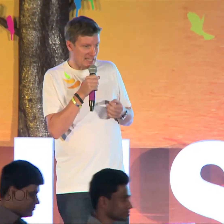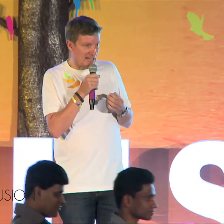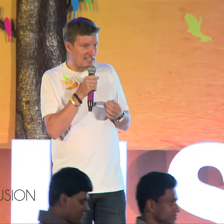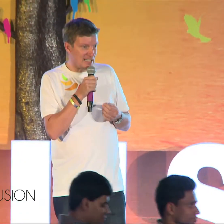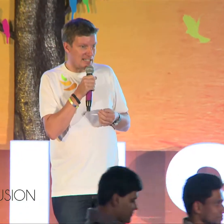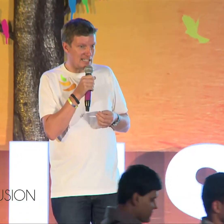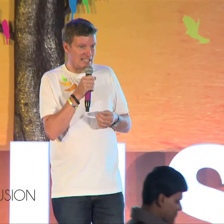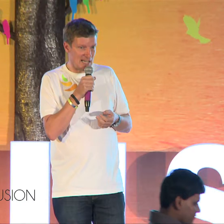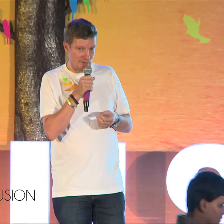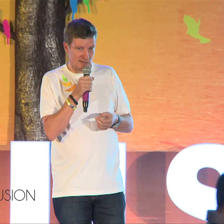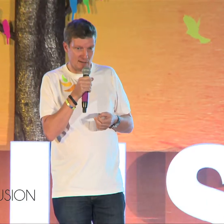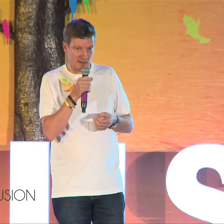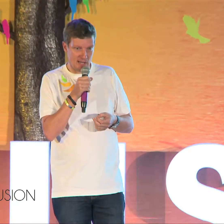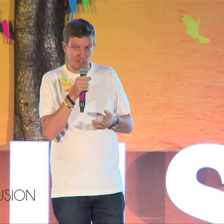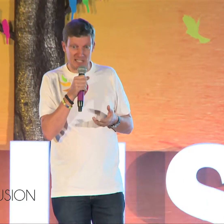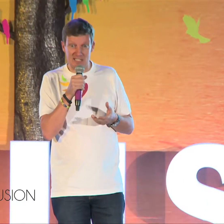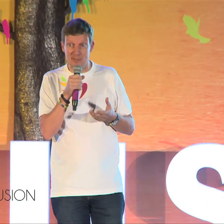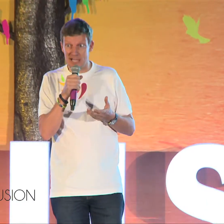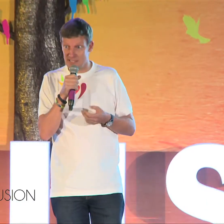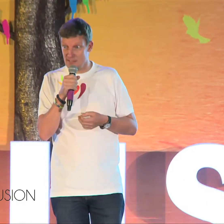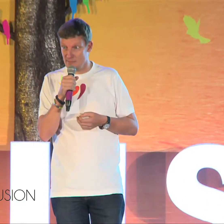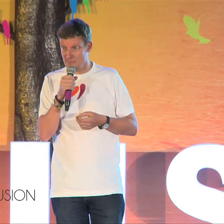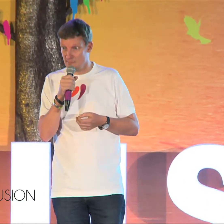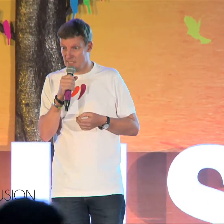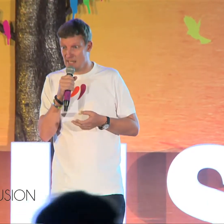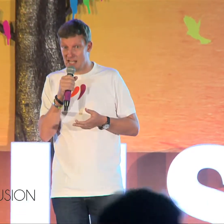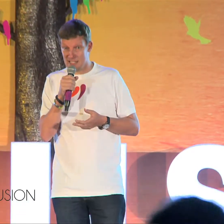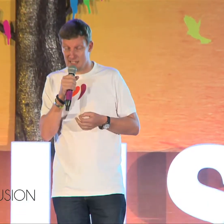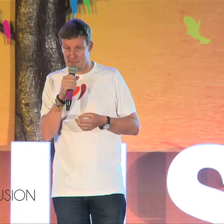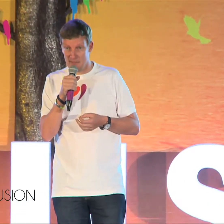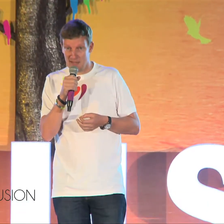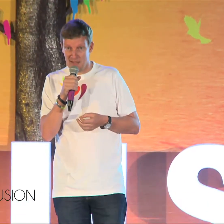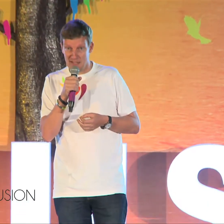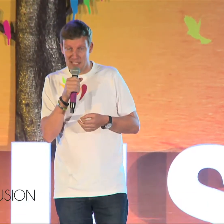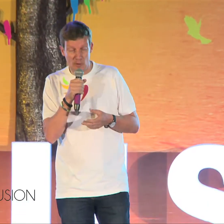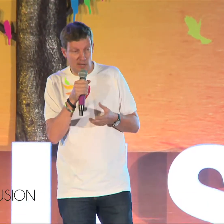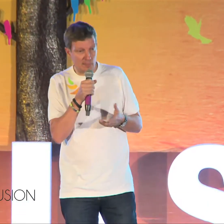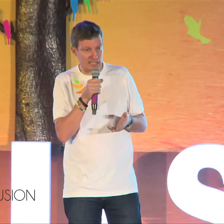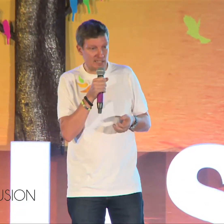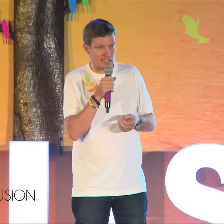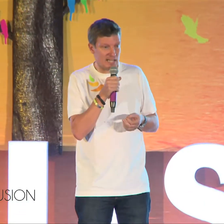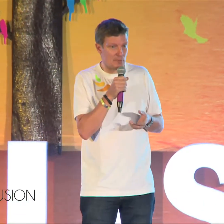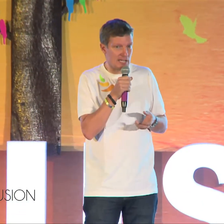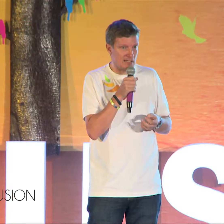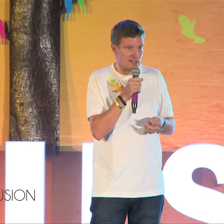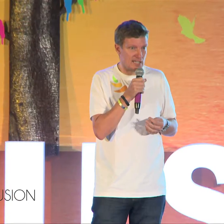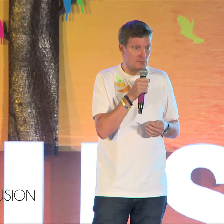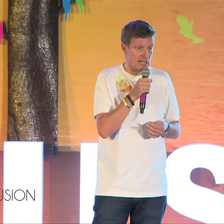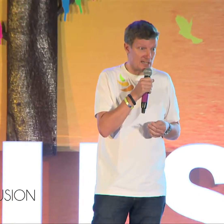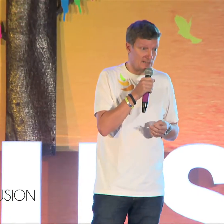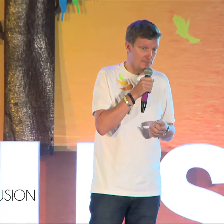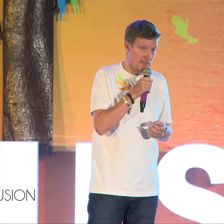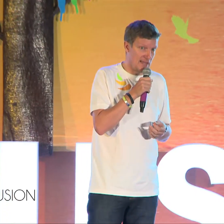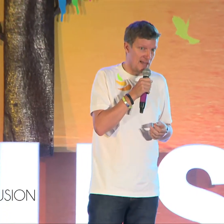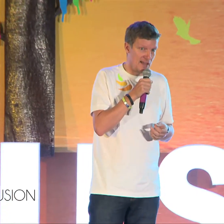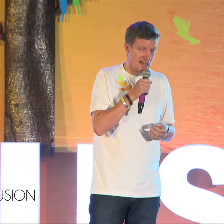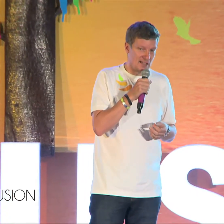lucky that in 1997, I was in Tibet, in Lhasa. And that's where I met Sabriye ten